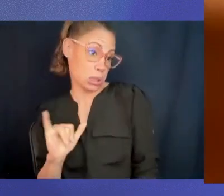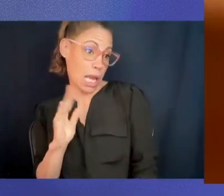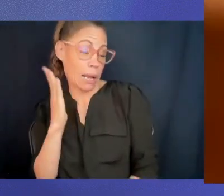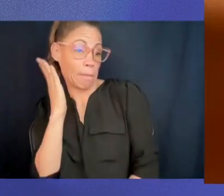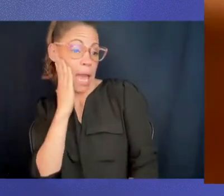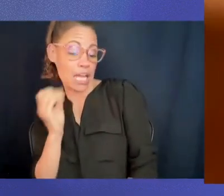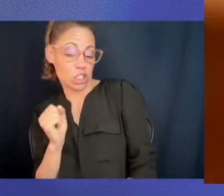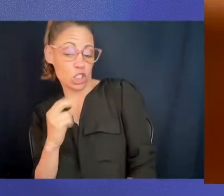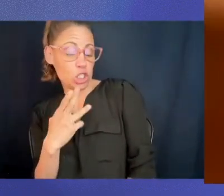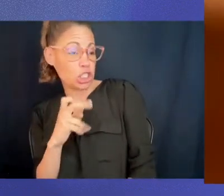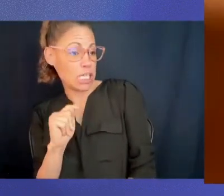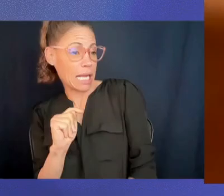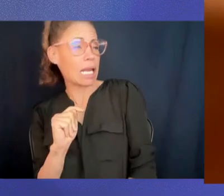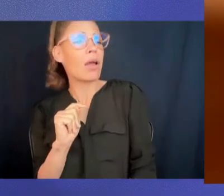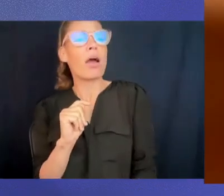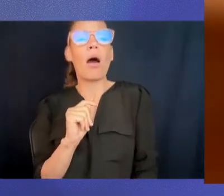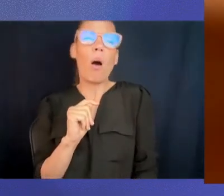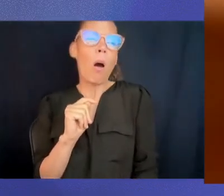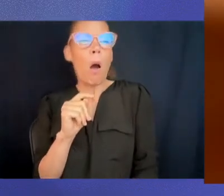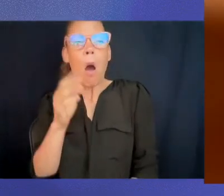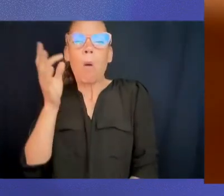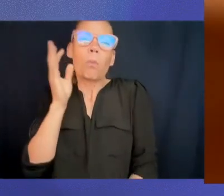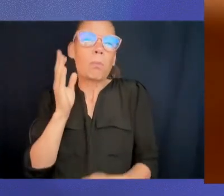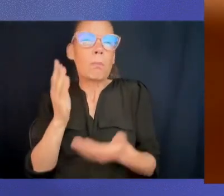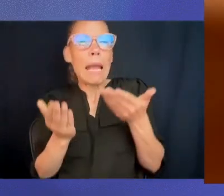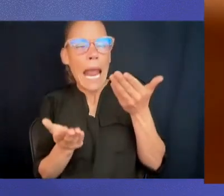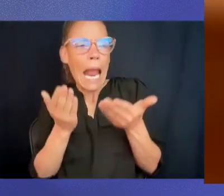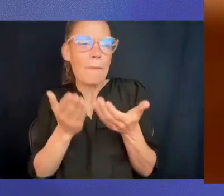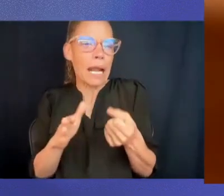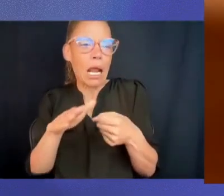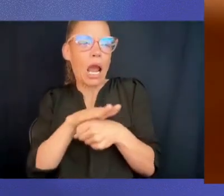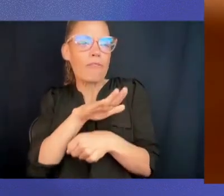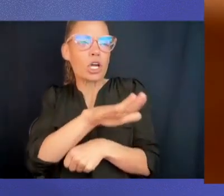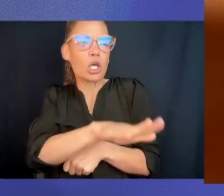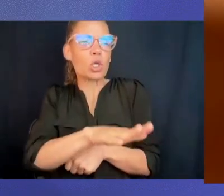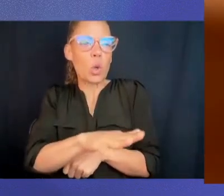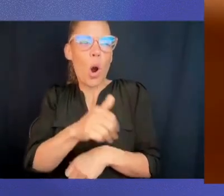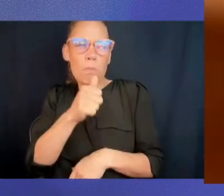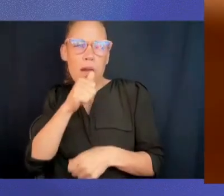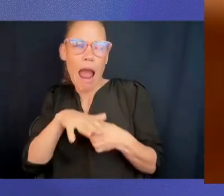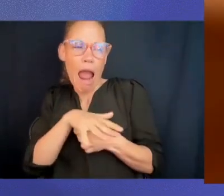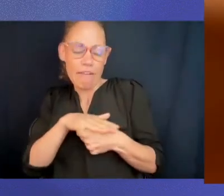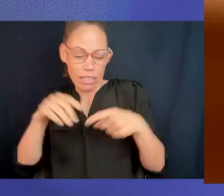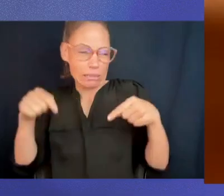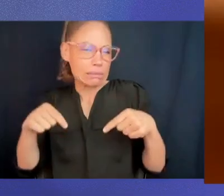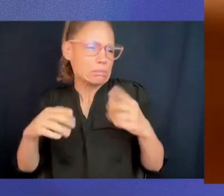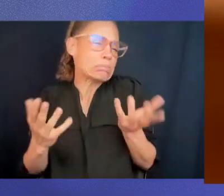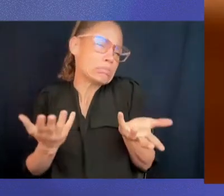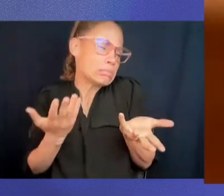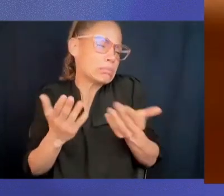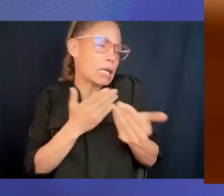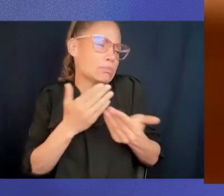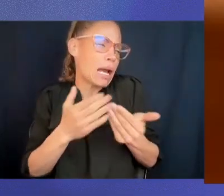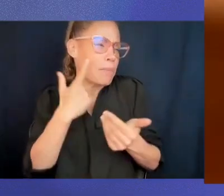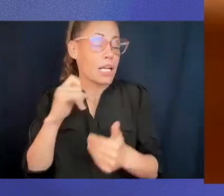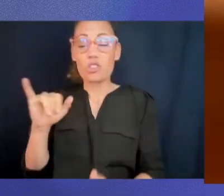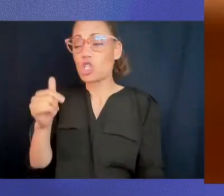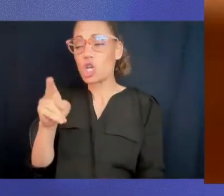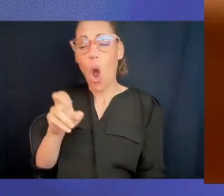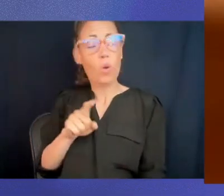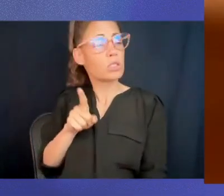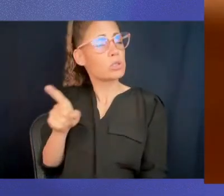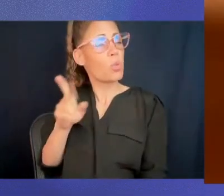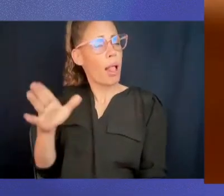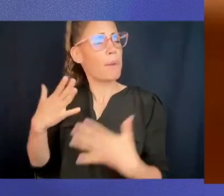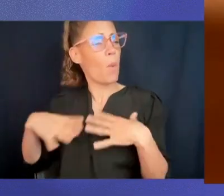it almost covers your genitals. So Mr. Jones won't care. He'll be wearing the same thing. I said, I don't